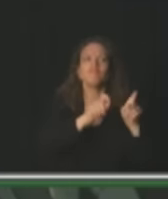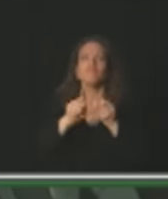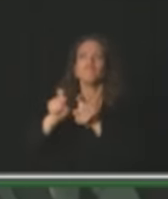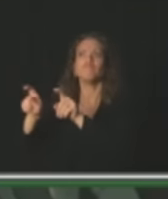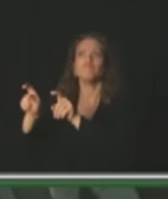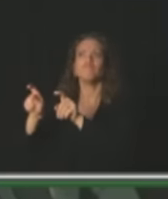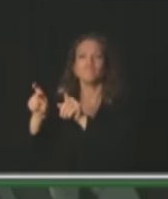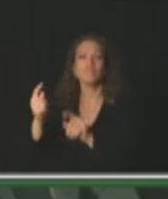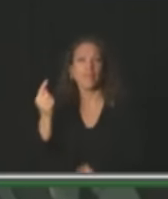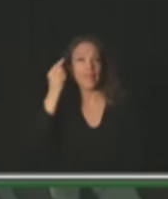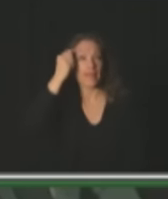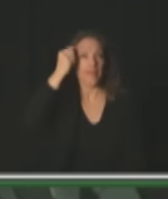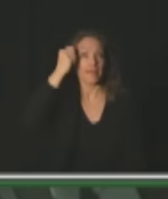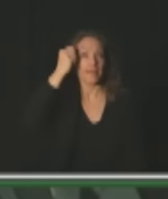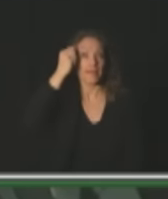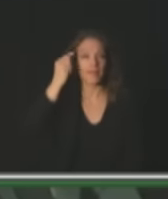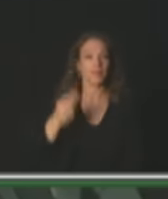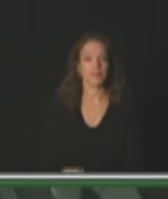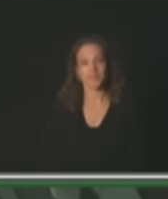Think.